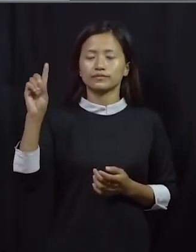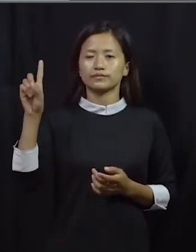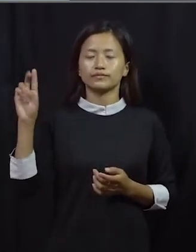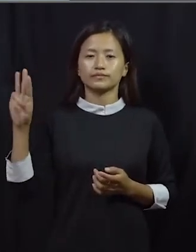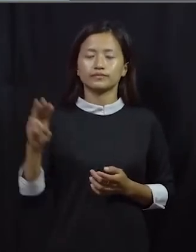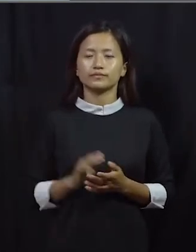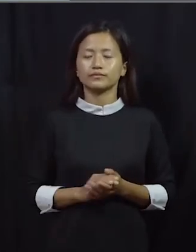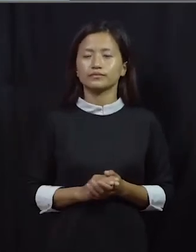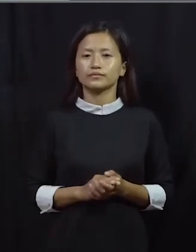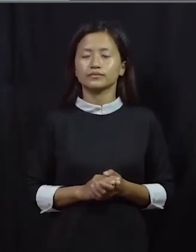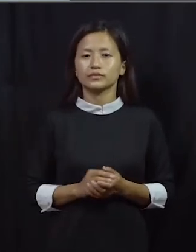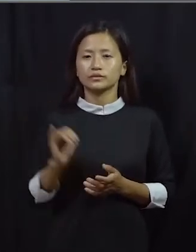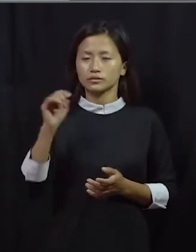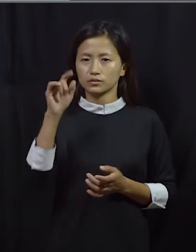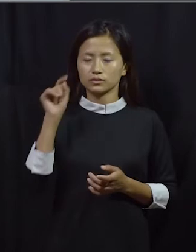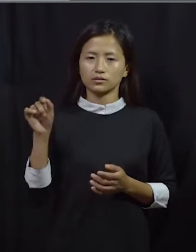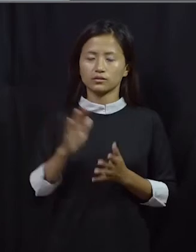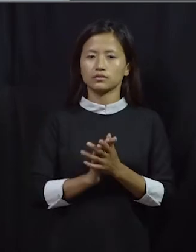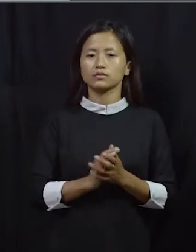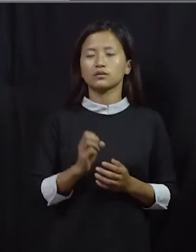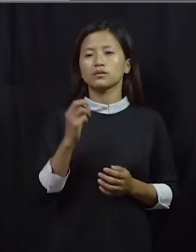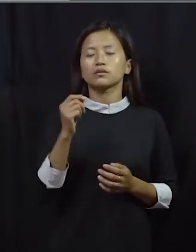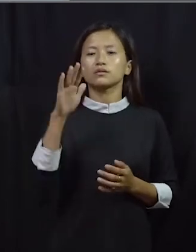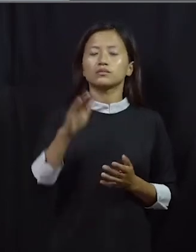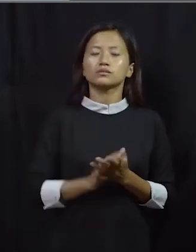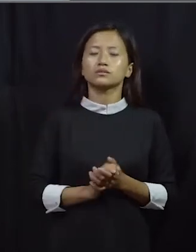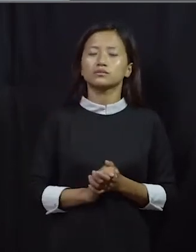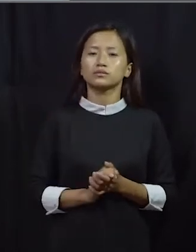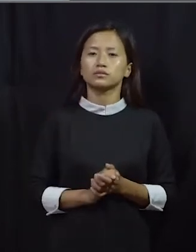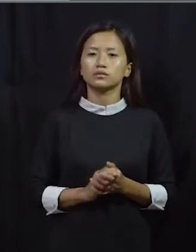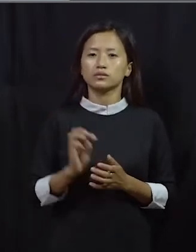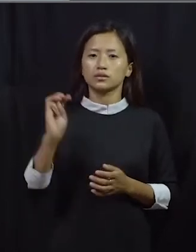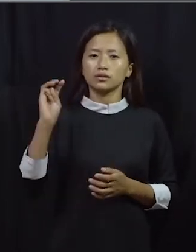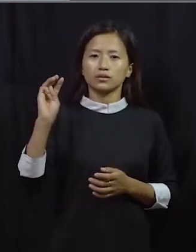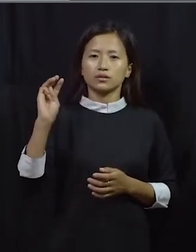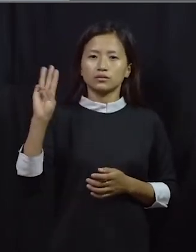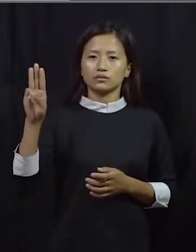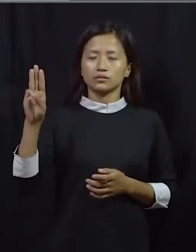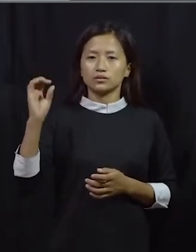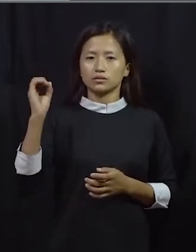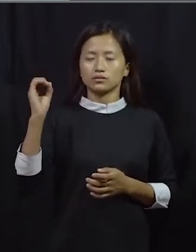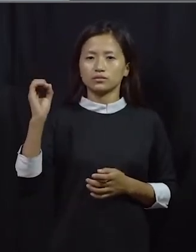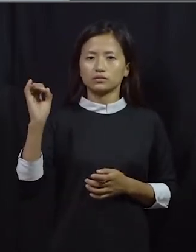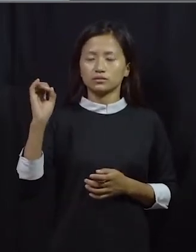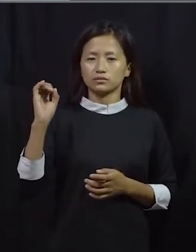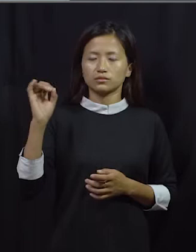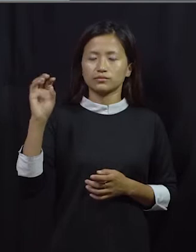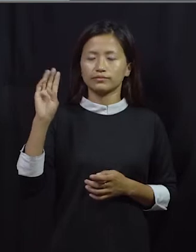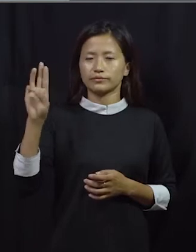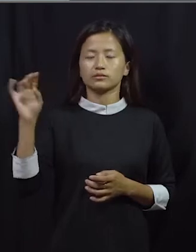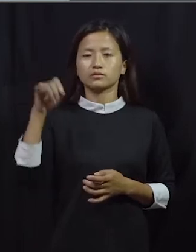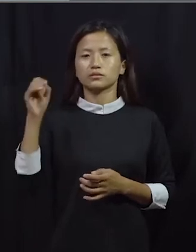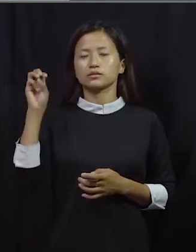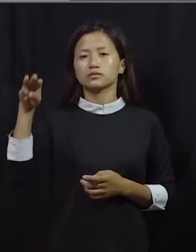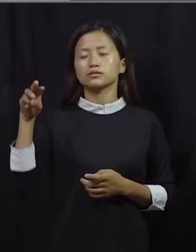rate of interest is 6. Therefore, the amount comes to 3,600 for withdrawing